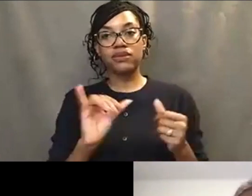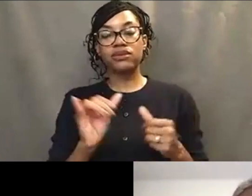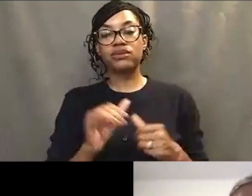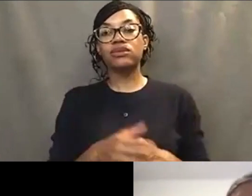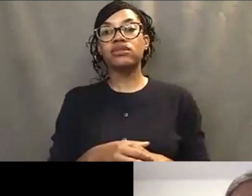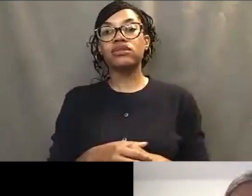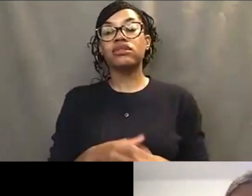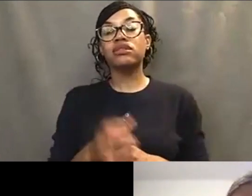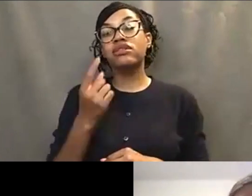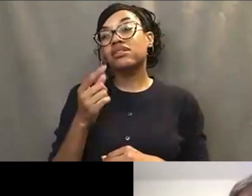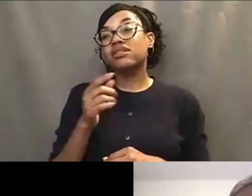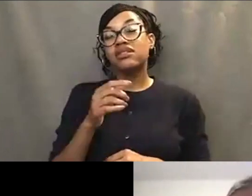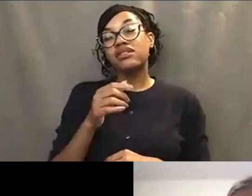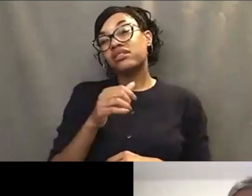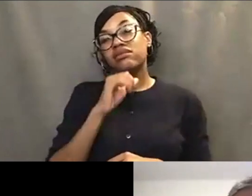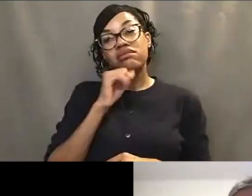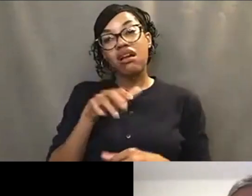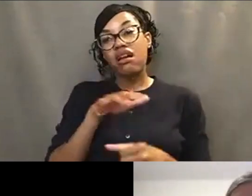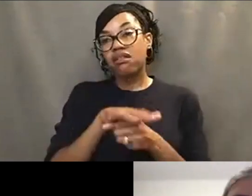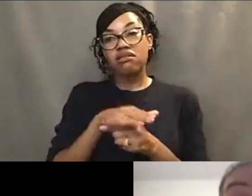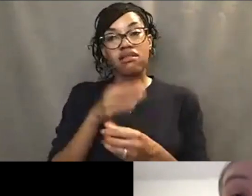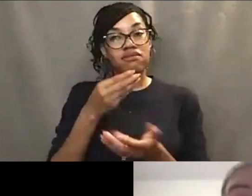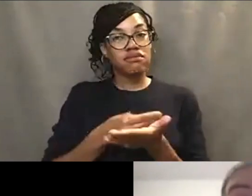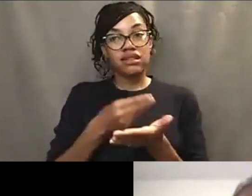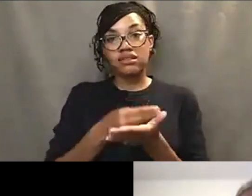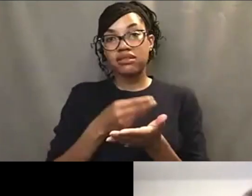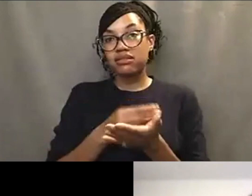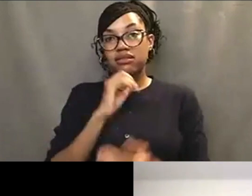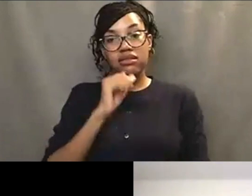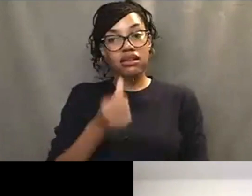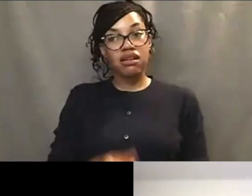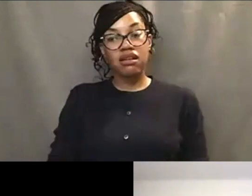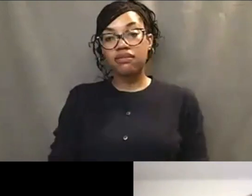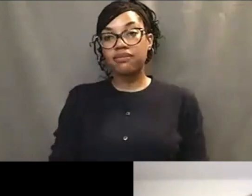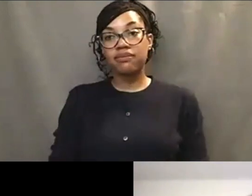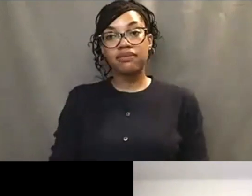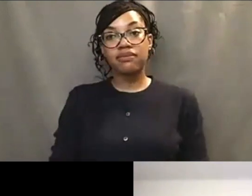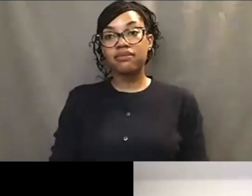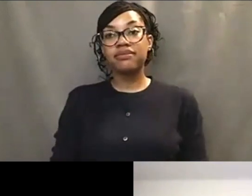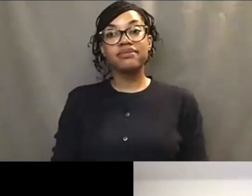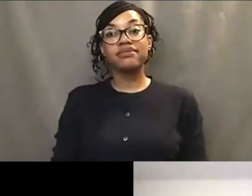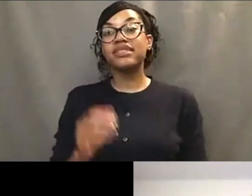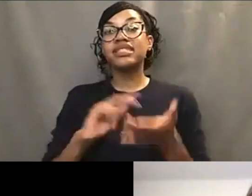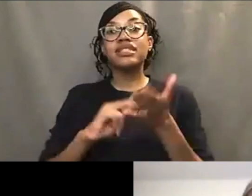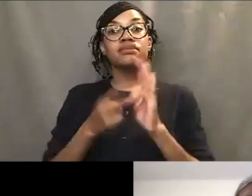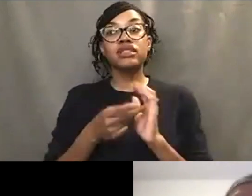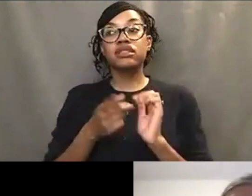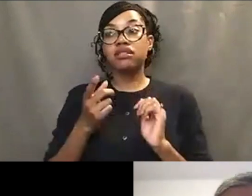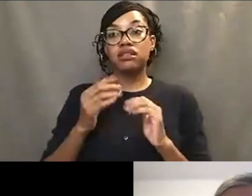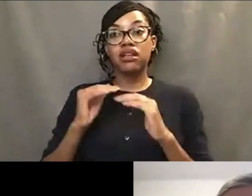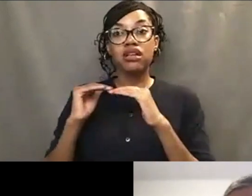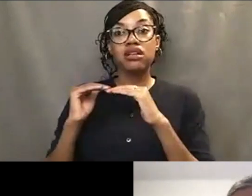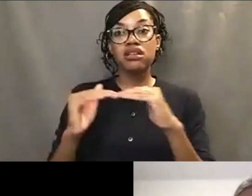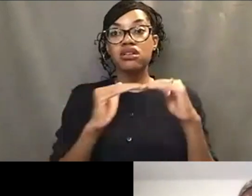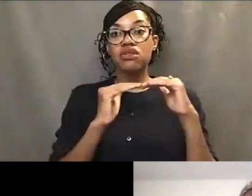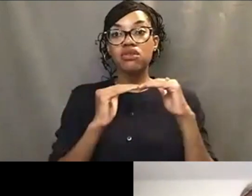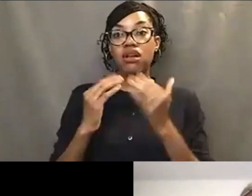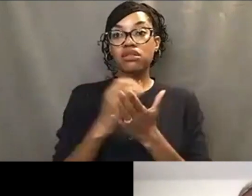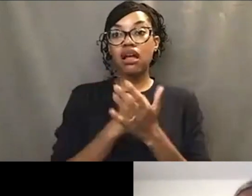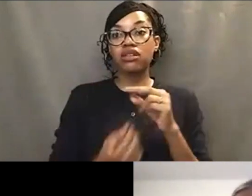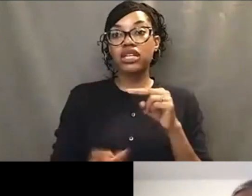there's never enough money so that everyone can get salary increases, maintain their healthcare benefits